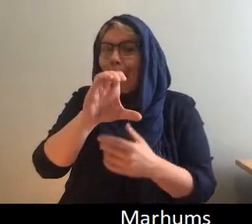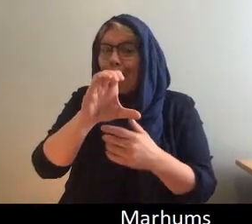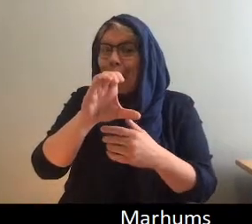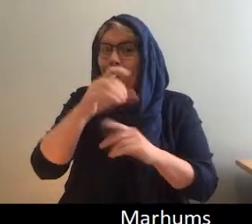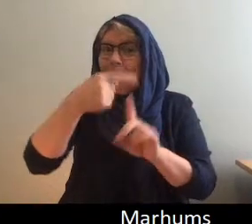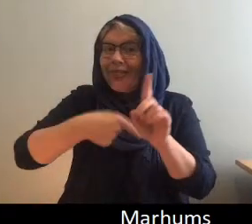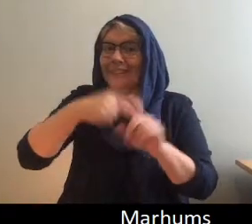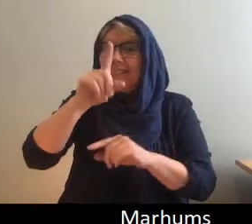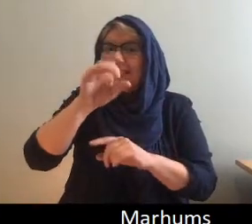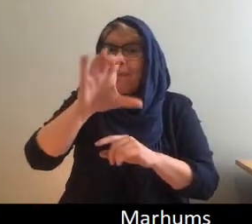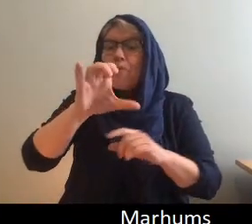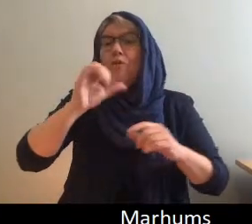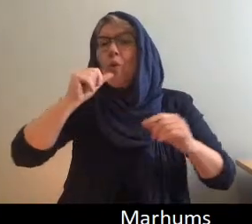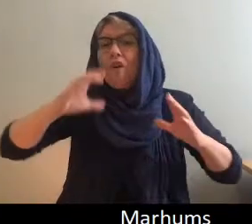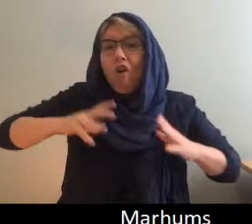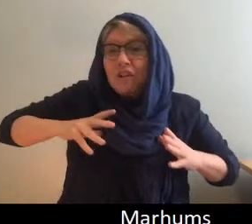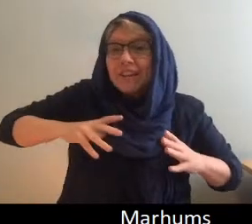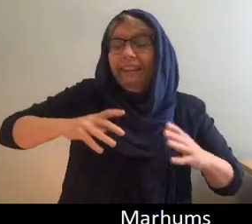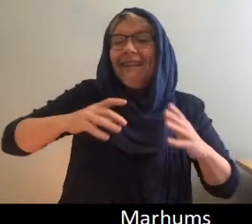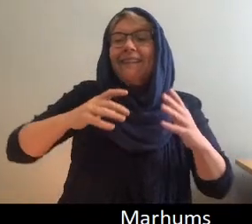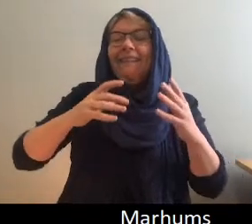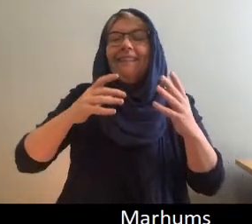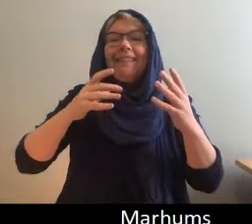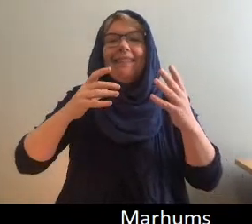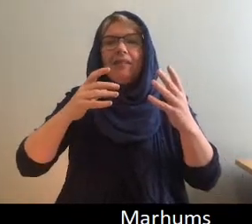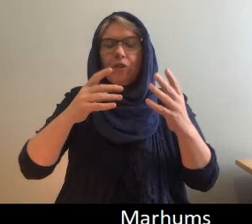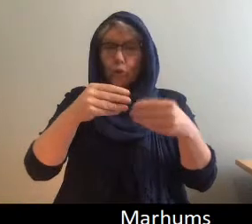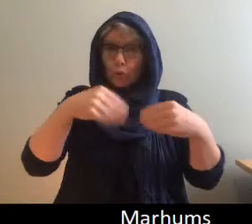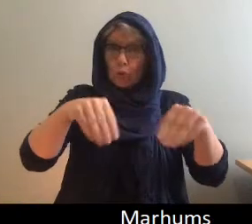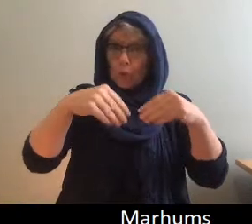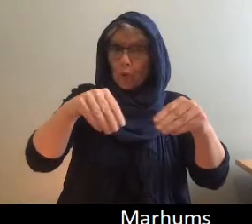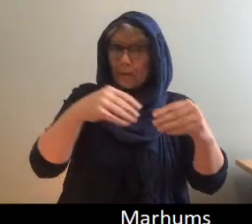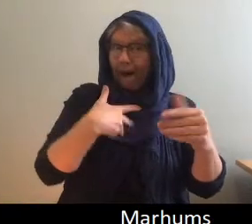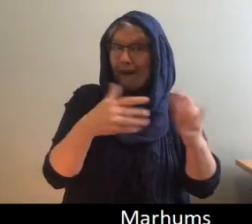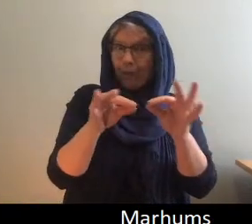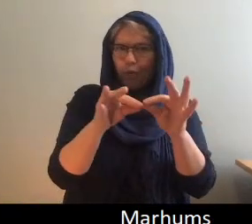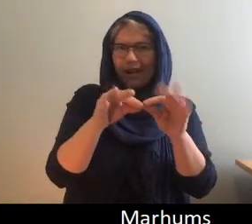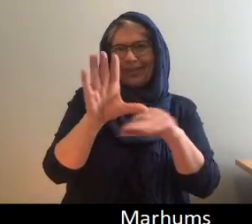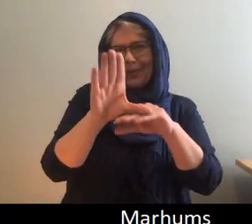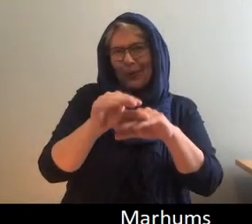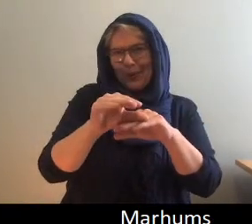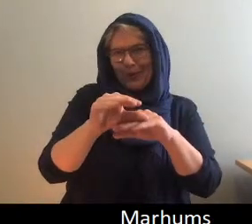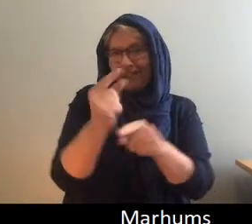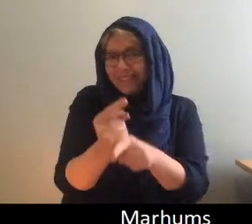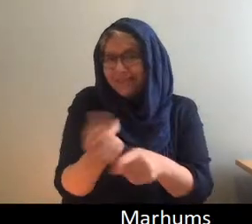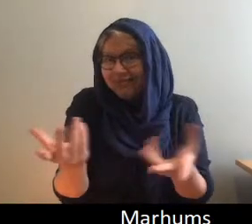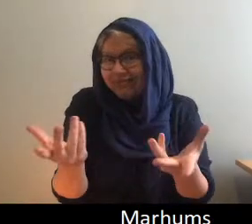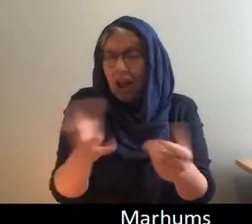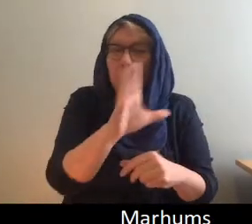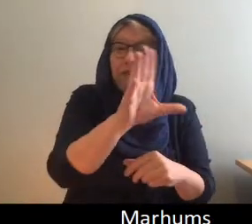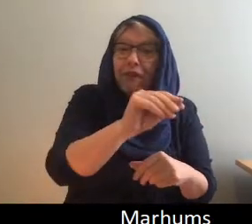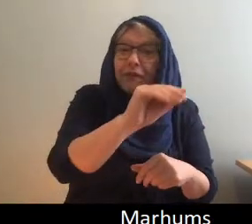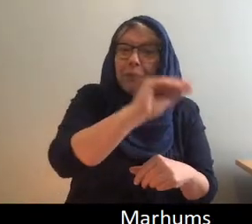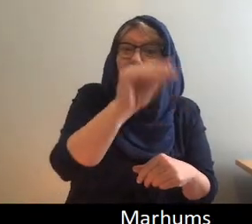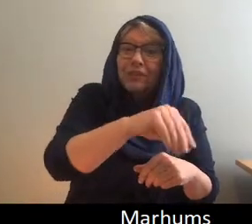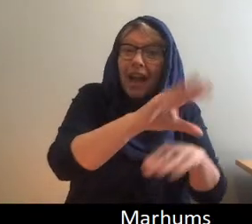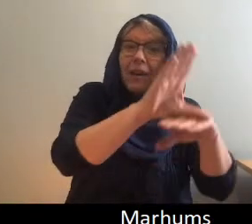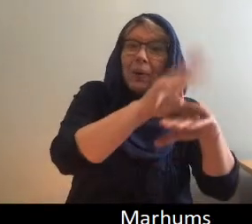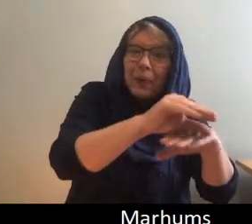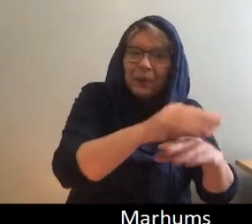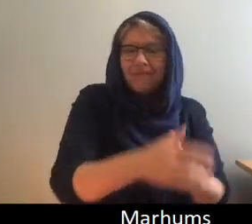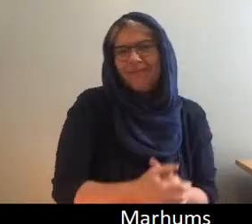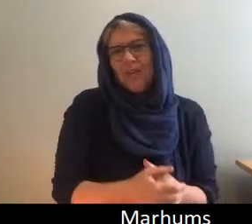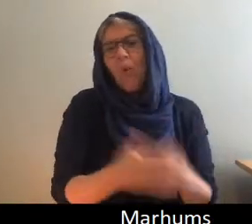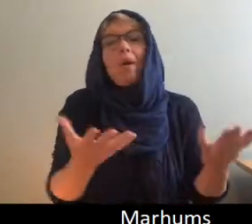off and 70% off and 80% off. And some stores will say, okay, you know, 90% off.